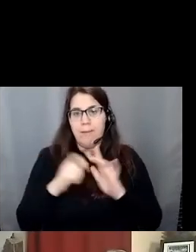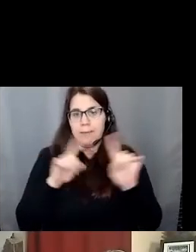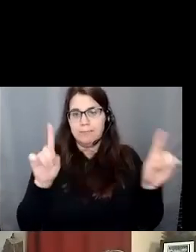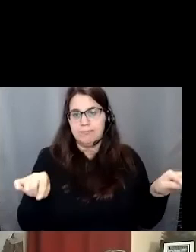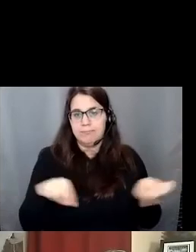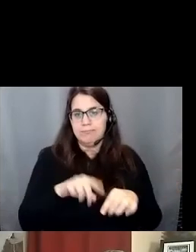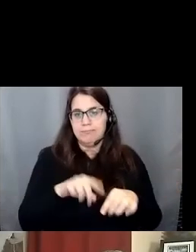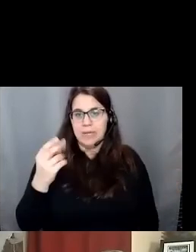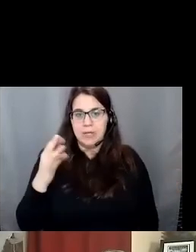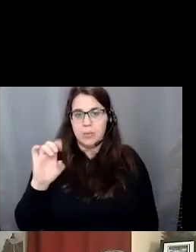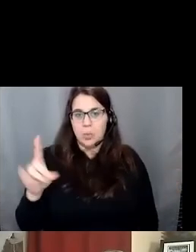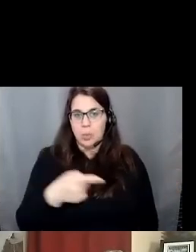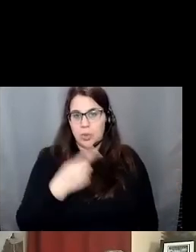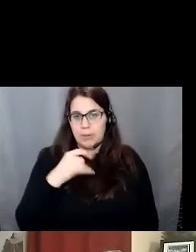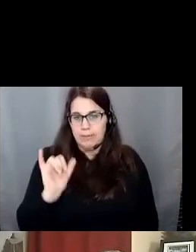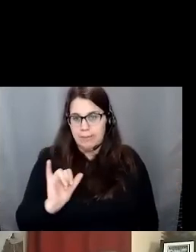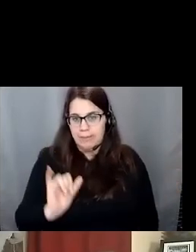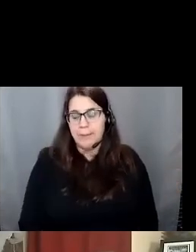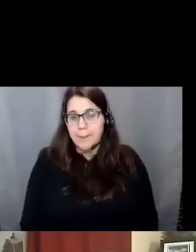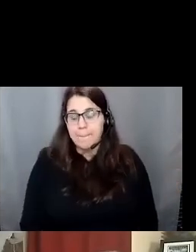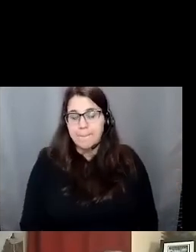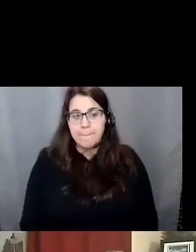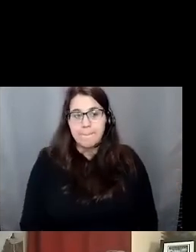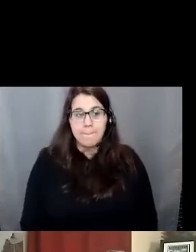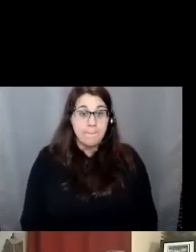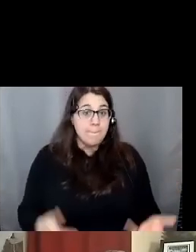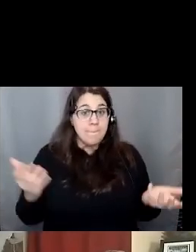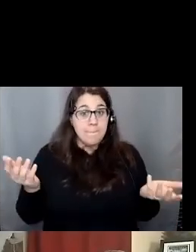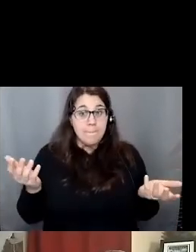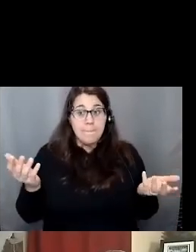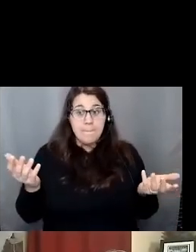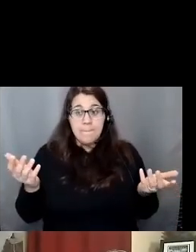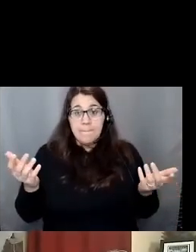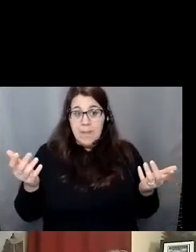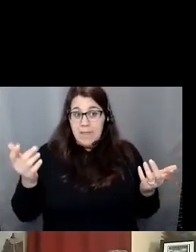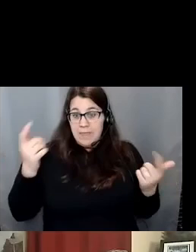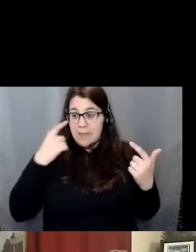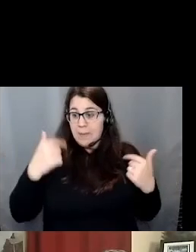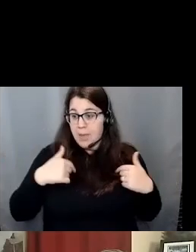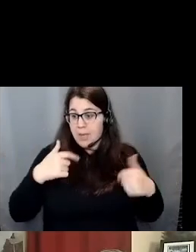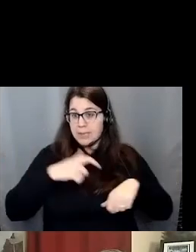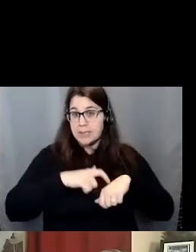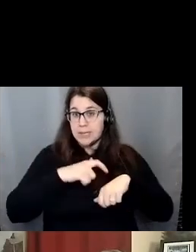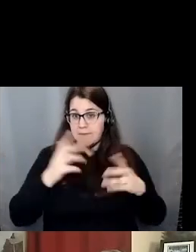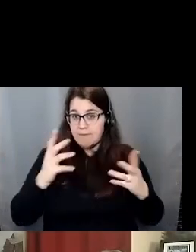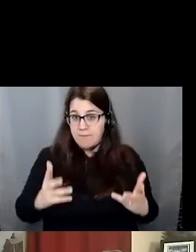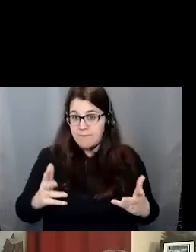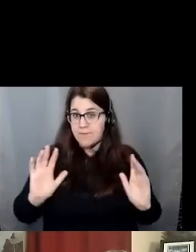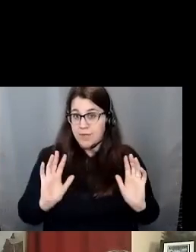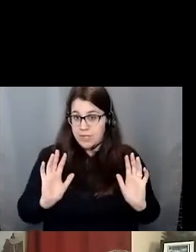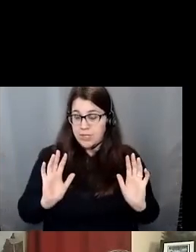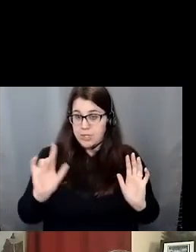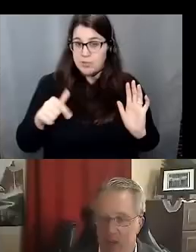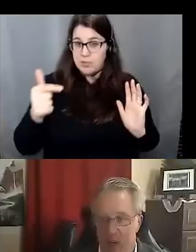various options of what you can do in that. So with that being said, I will turn some time over to